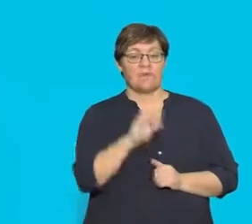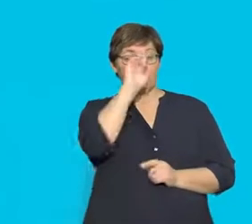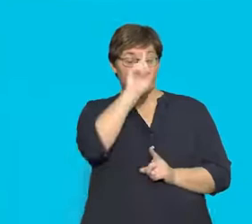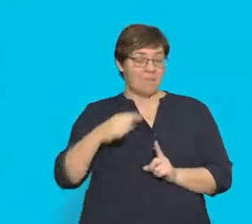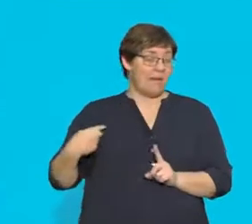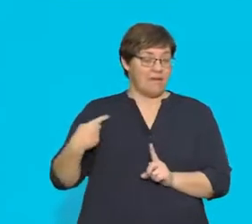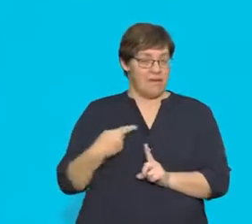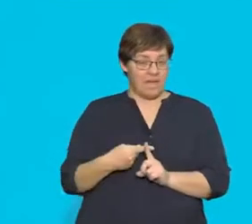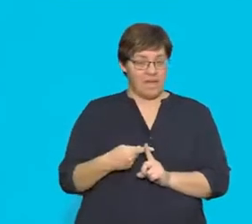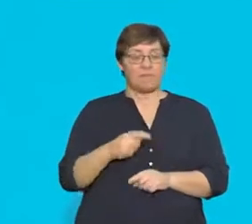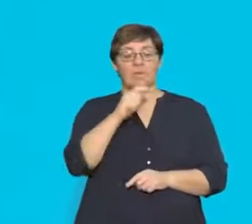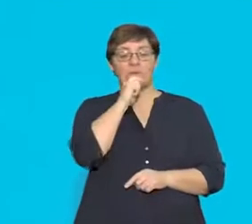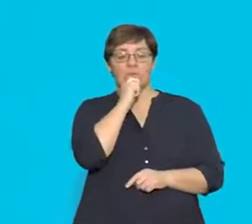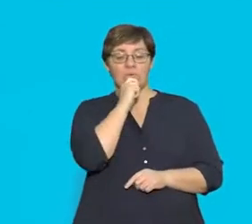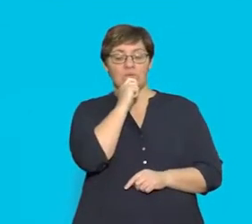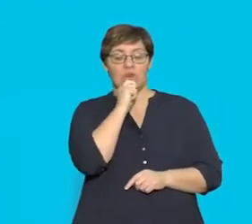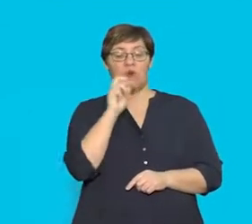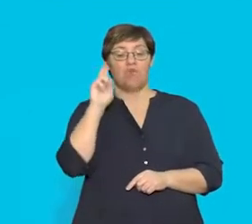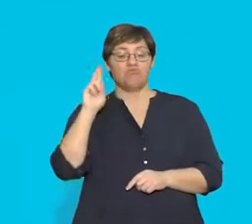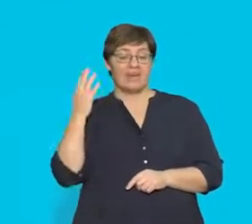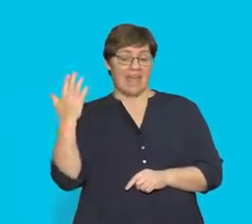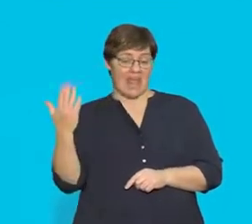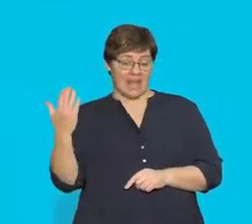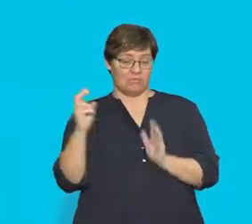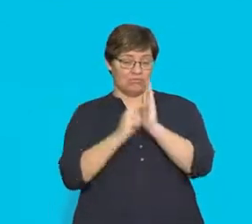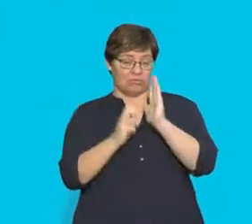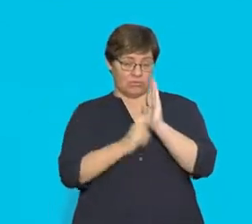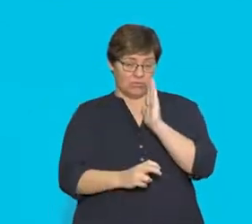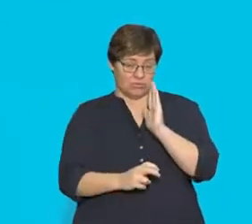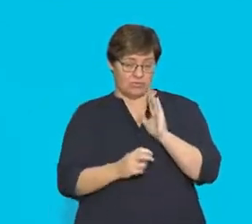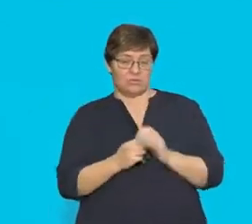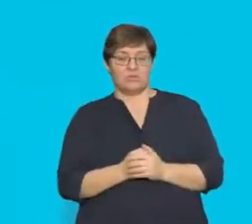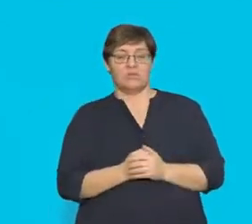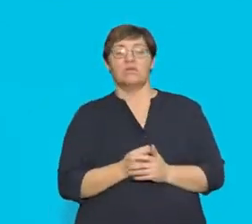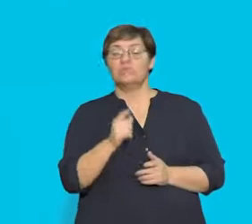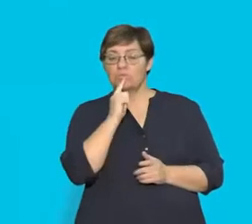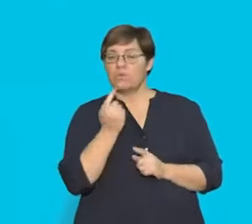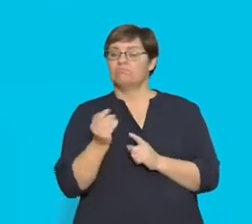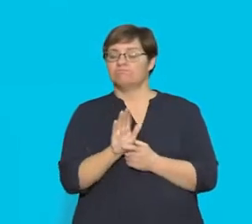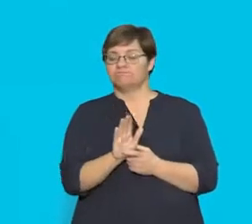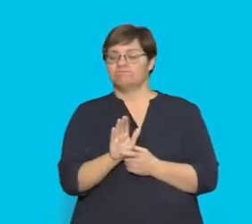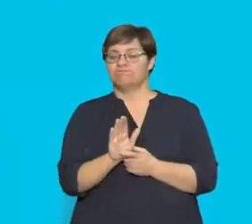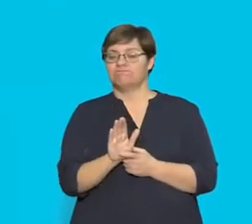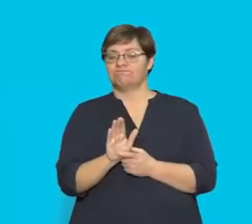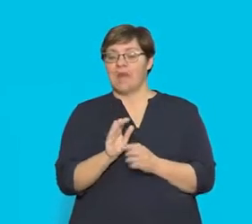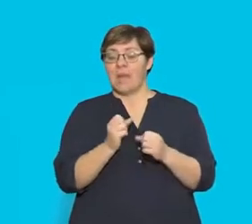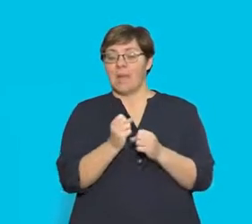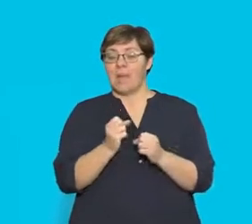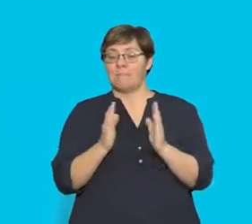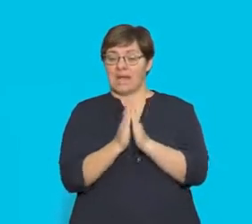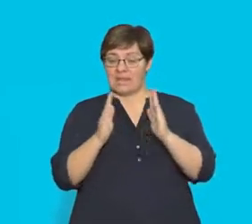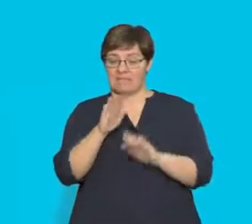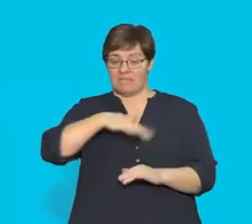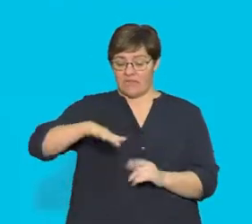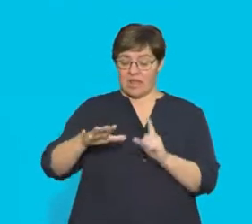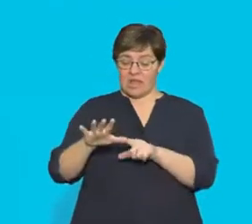until this point, we've been using the right-hand rule to indicate the direction of the magnetic field. The thumb